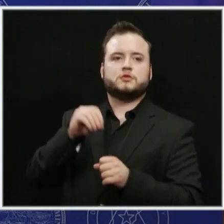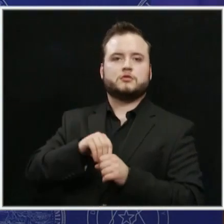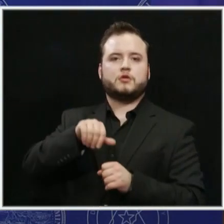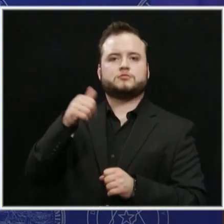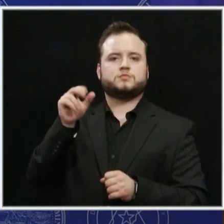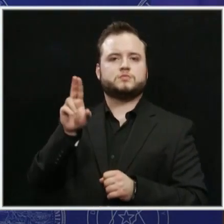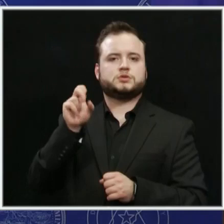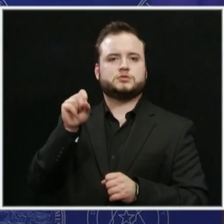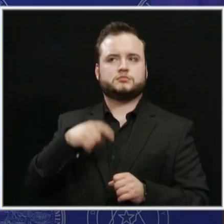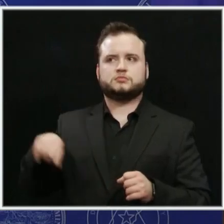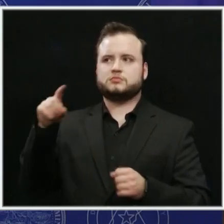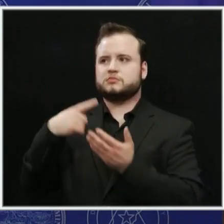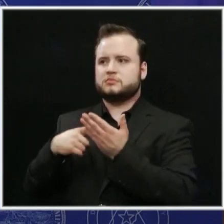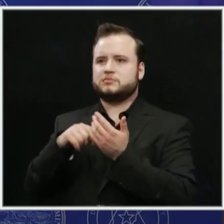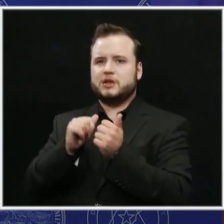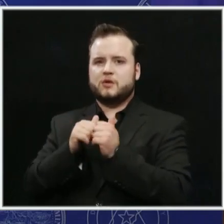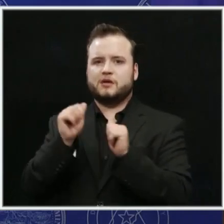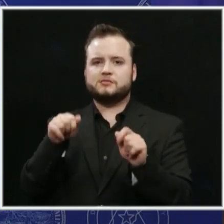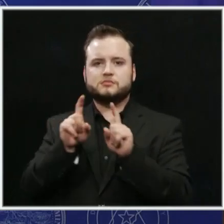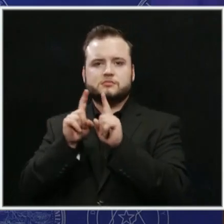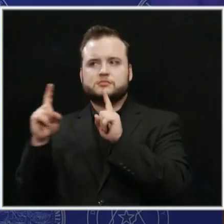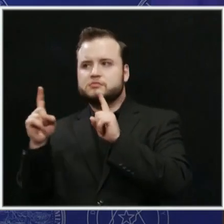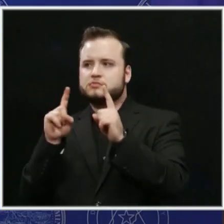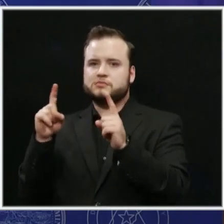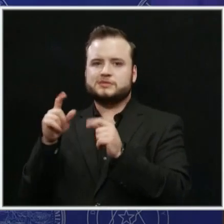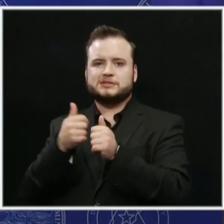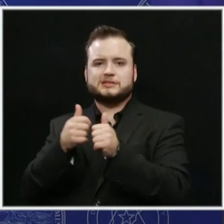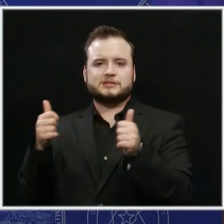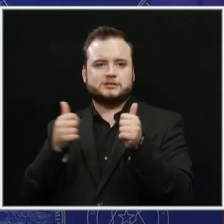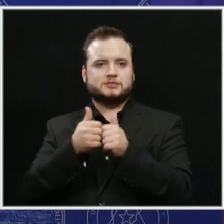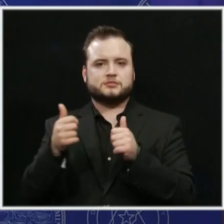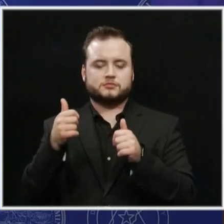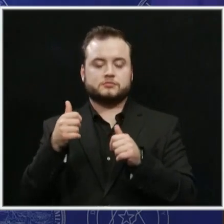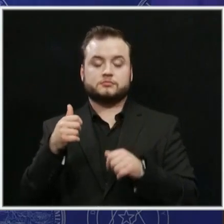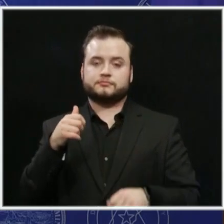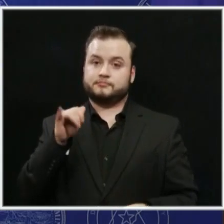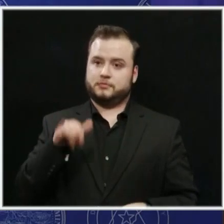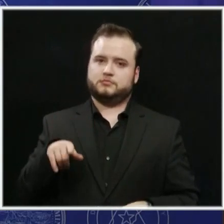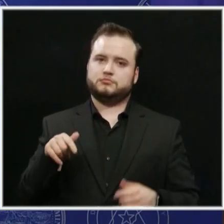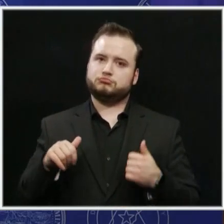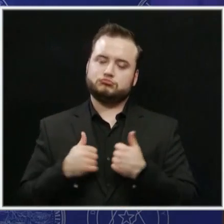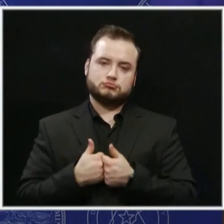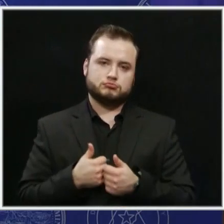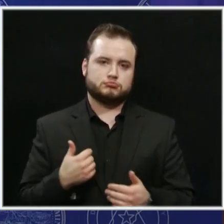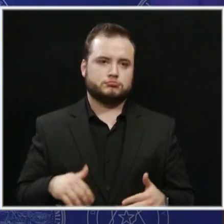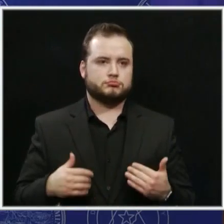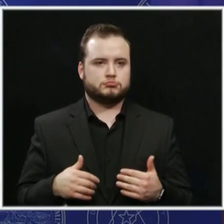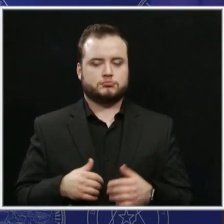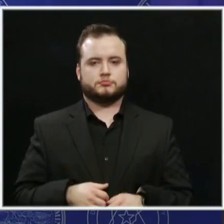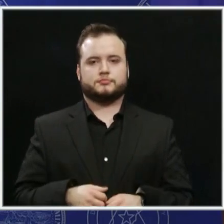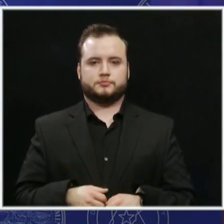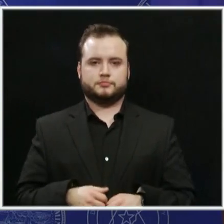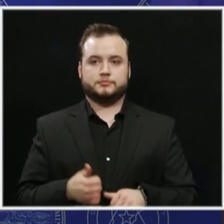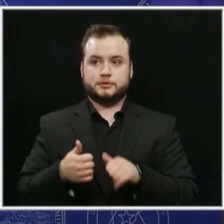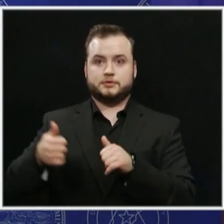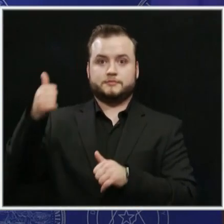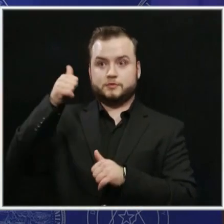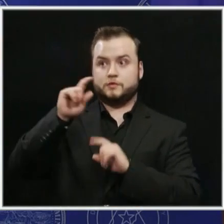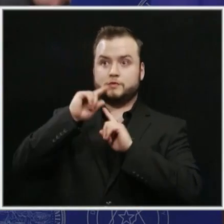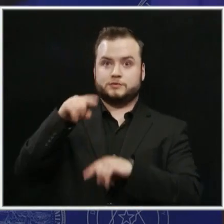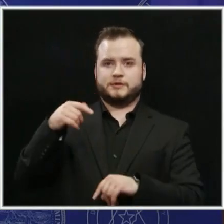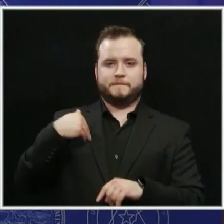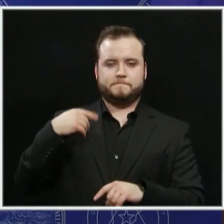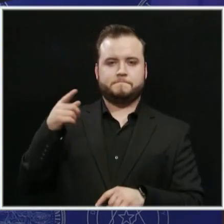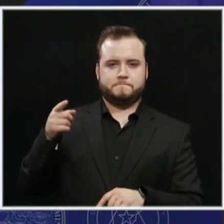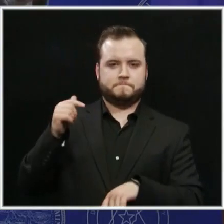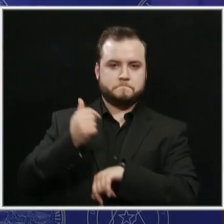It's very that's very challenging. As far as the executive order going on, it's going to be